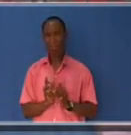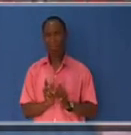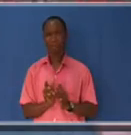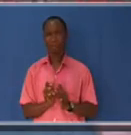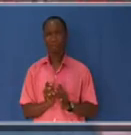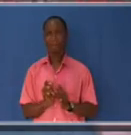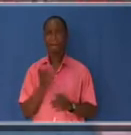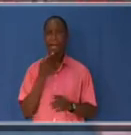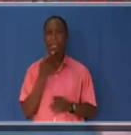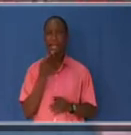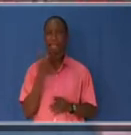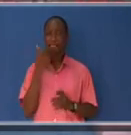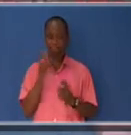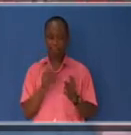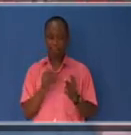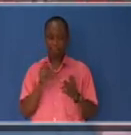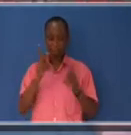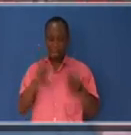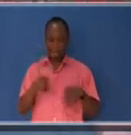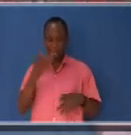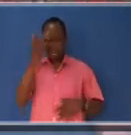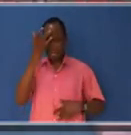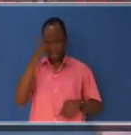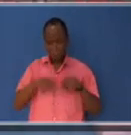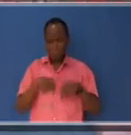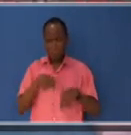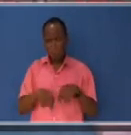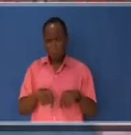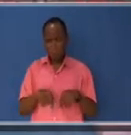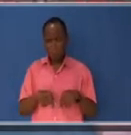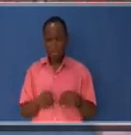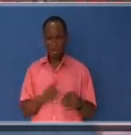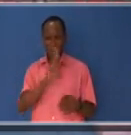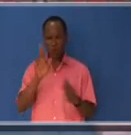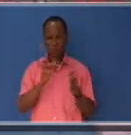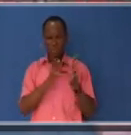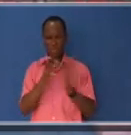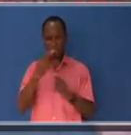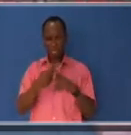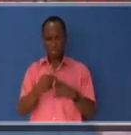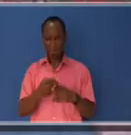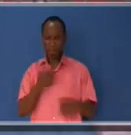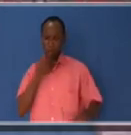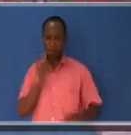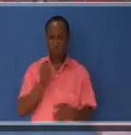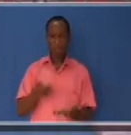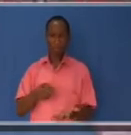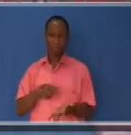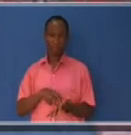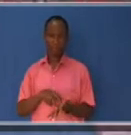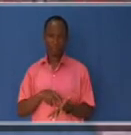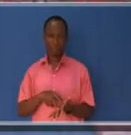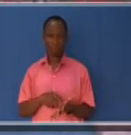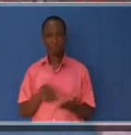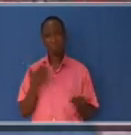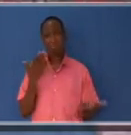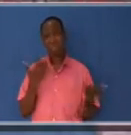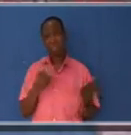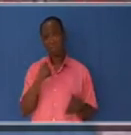na yesu sori yankopon ye nemu eka yankopon asemu no asomafo nwuma eti miensa chichemu aduonu